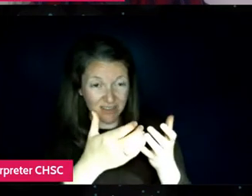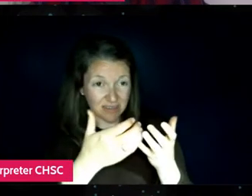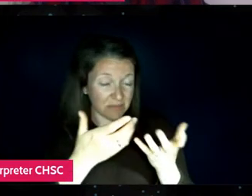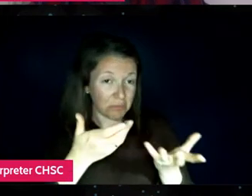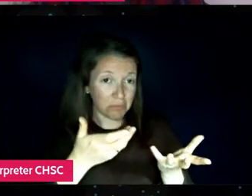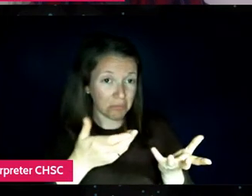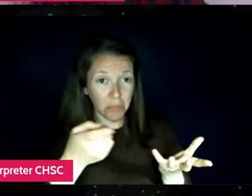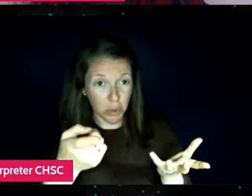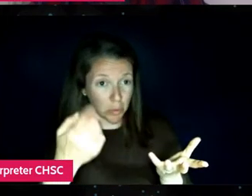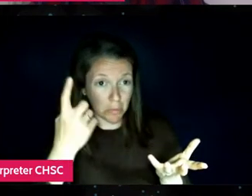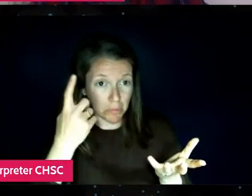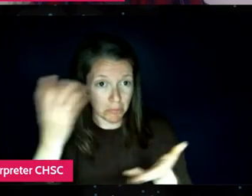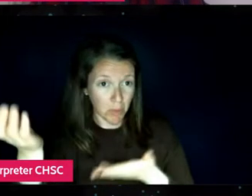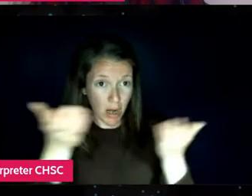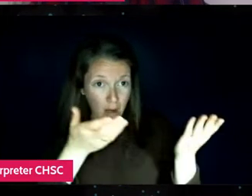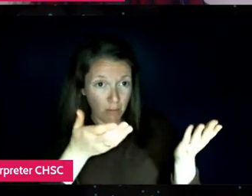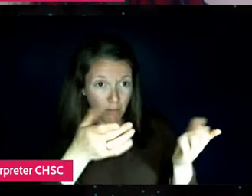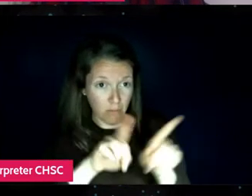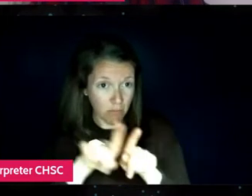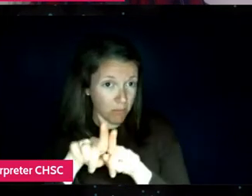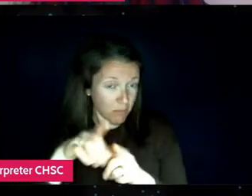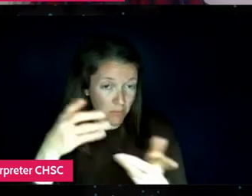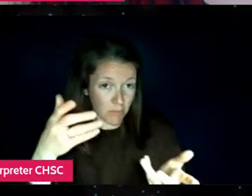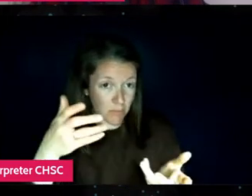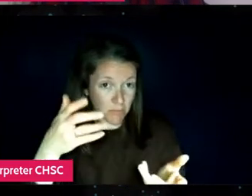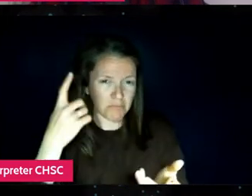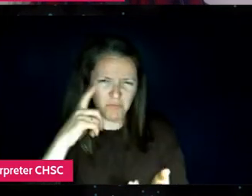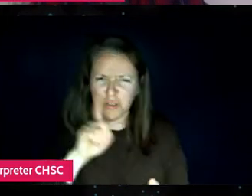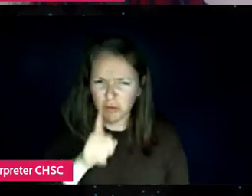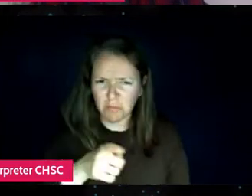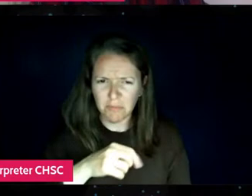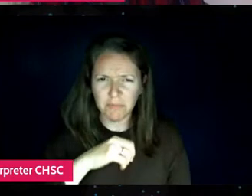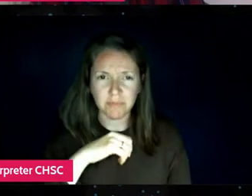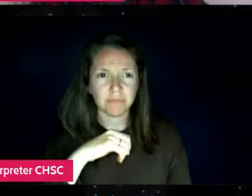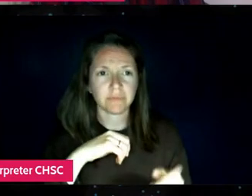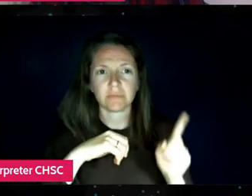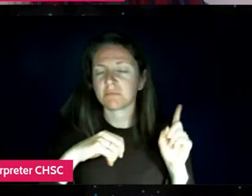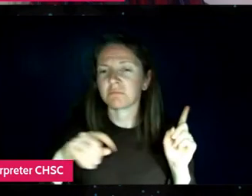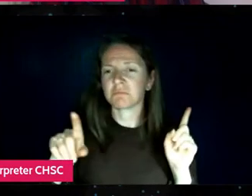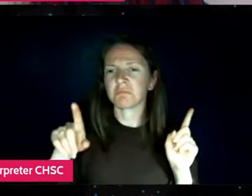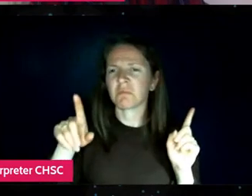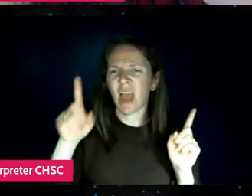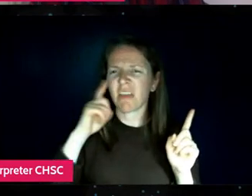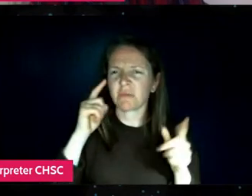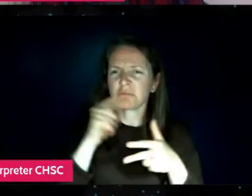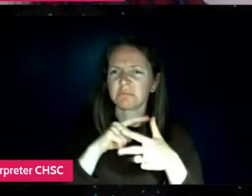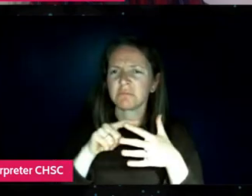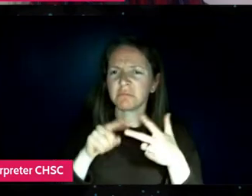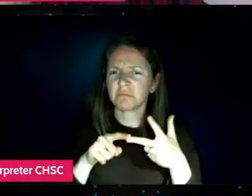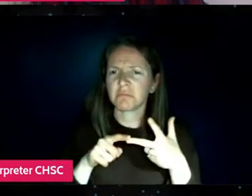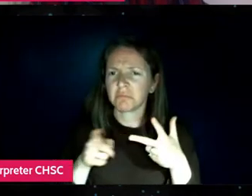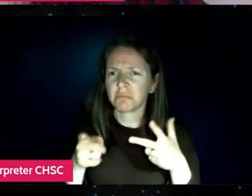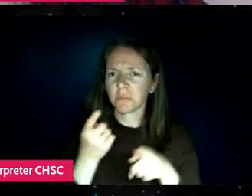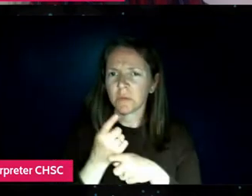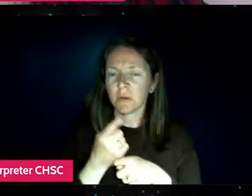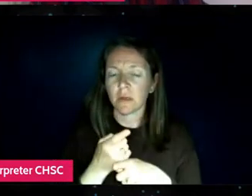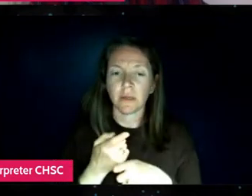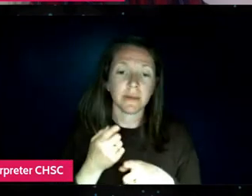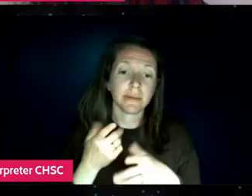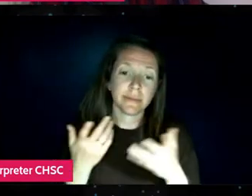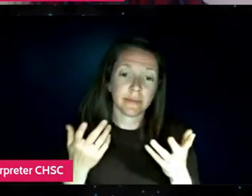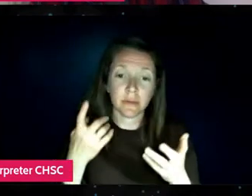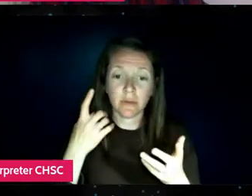that we had brought up as well, but yeah, for sure. No, I think you've about covered it. And basically,